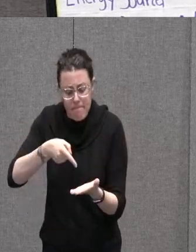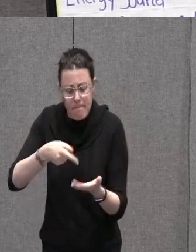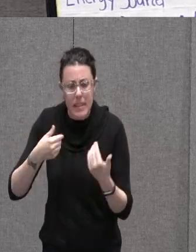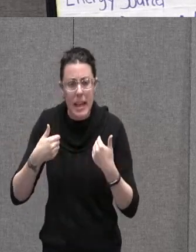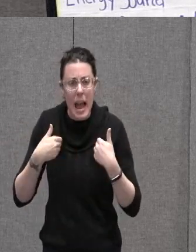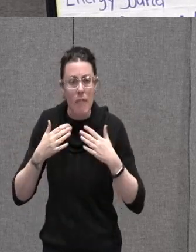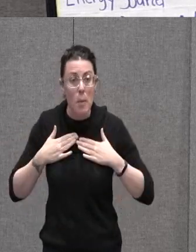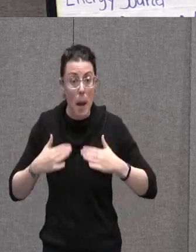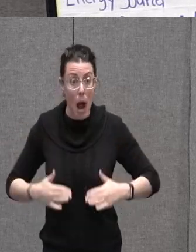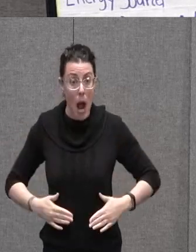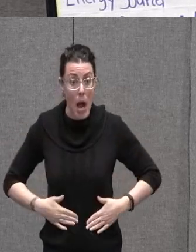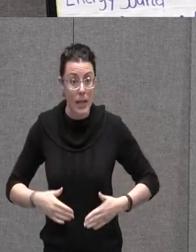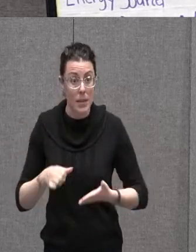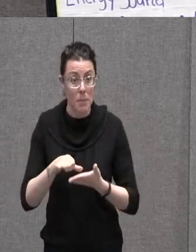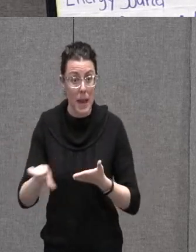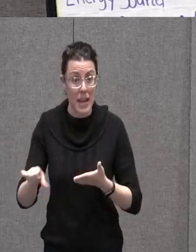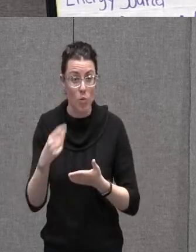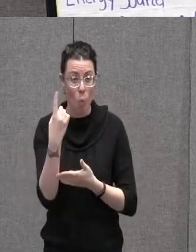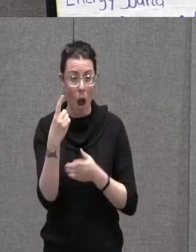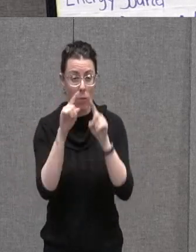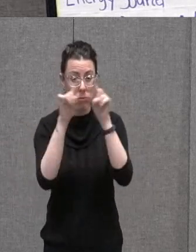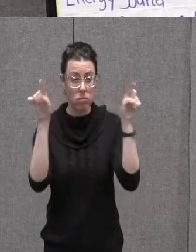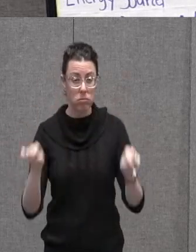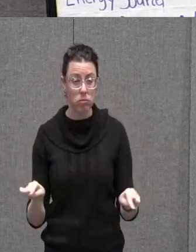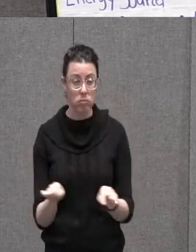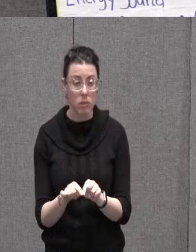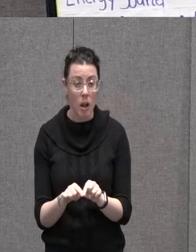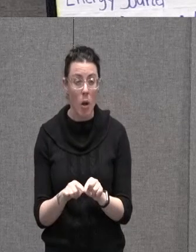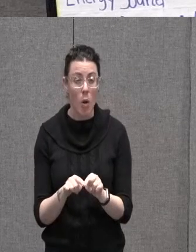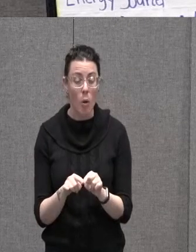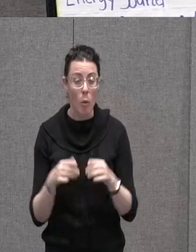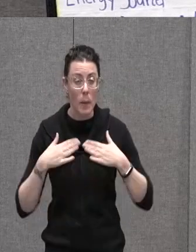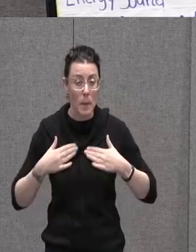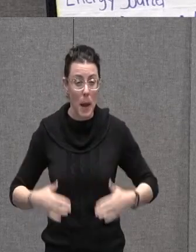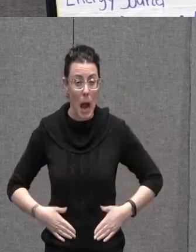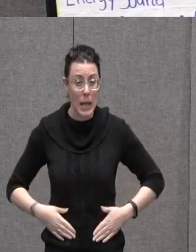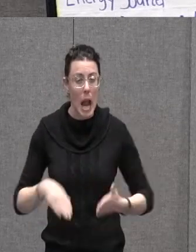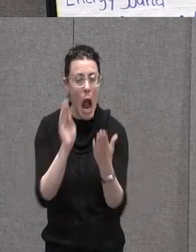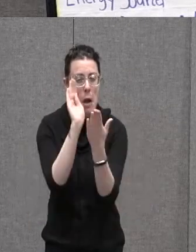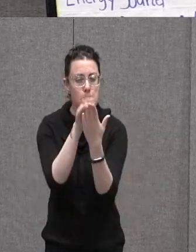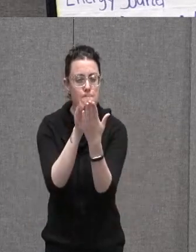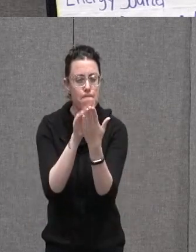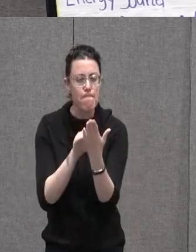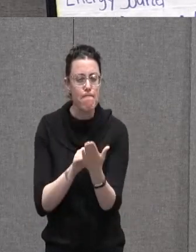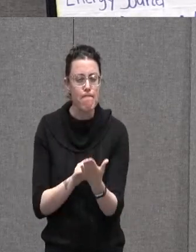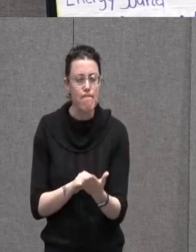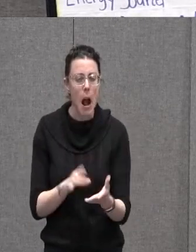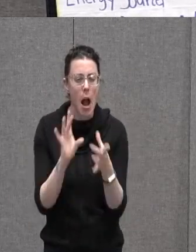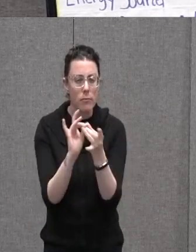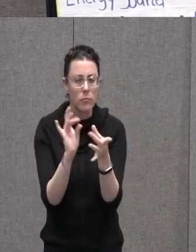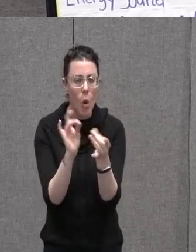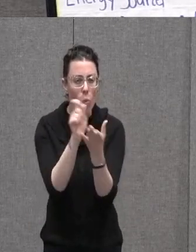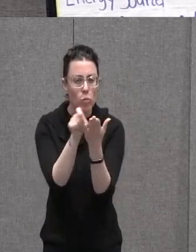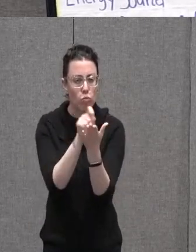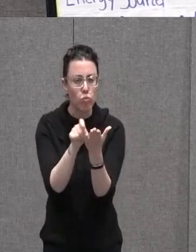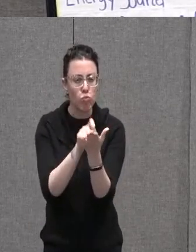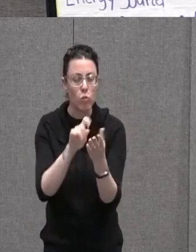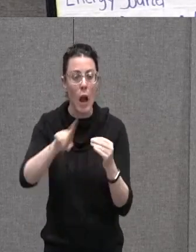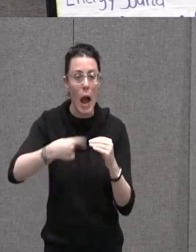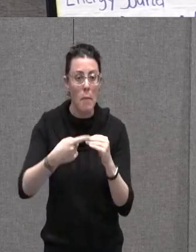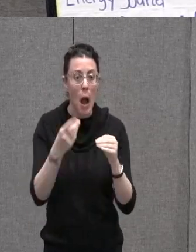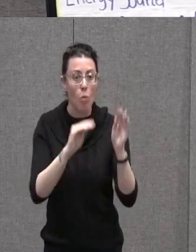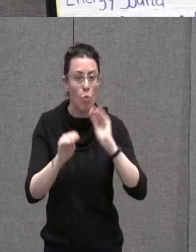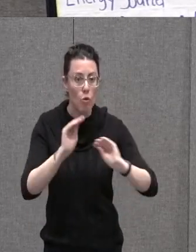a body page, and I have some very specific notes under here about how Spot moves. I wrote that it looks like he's a